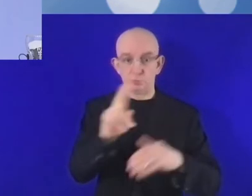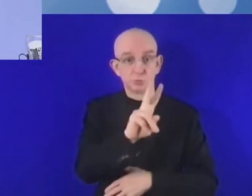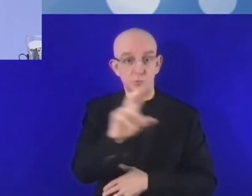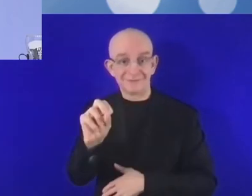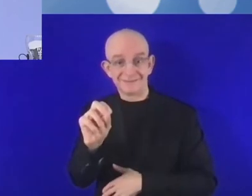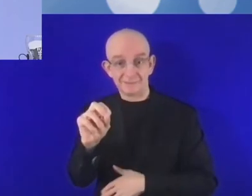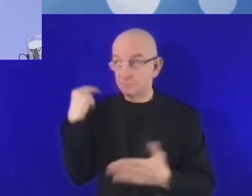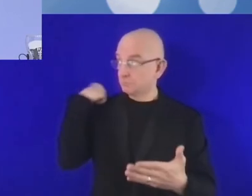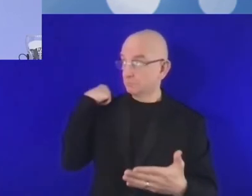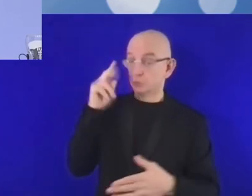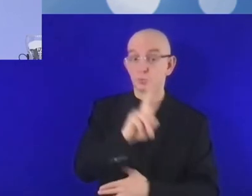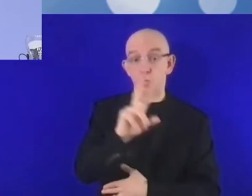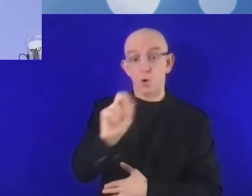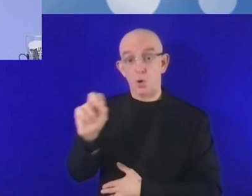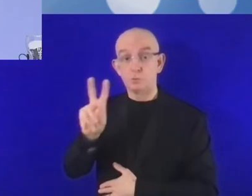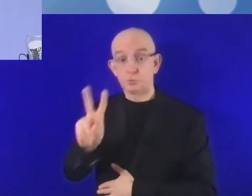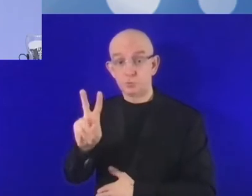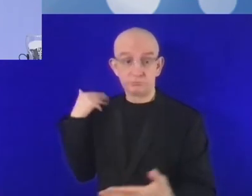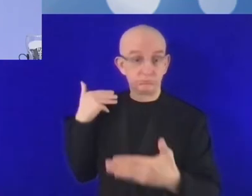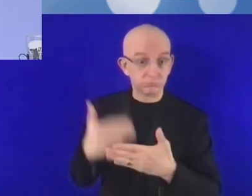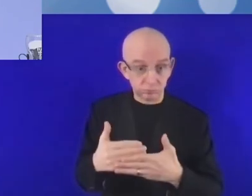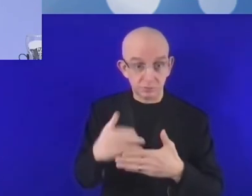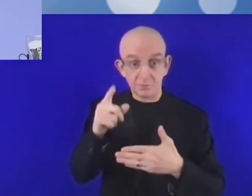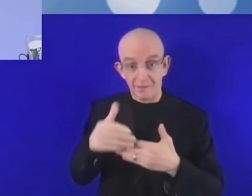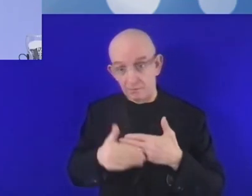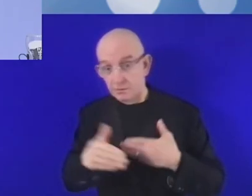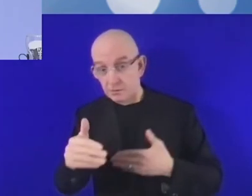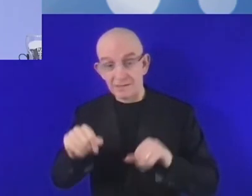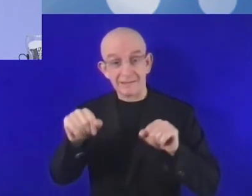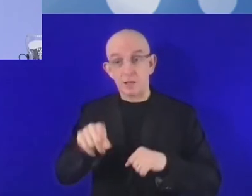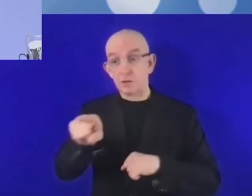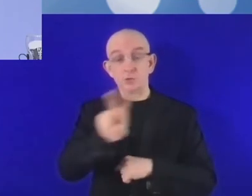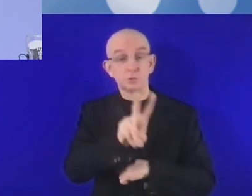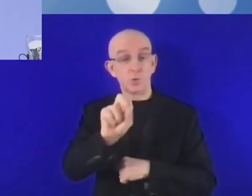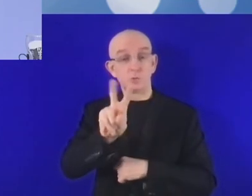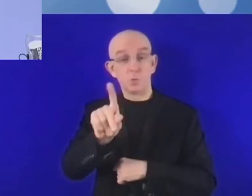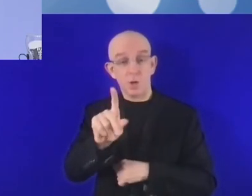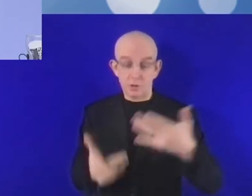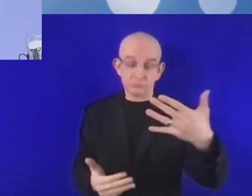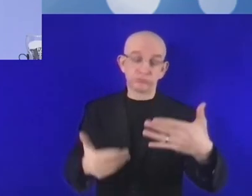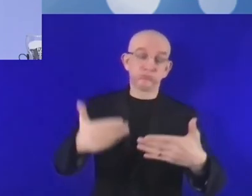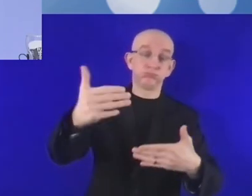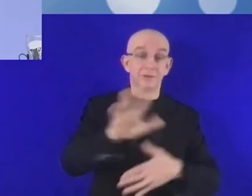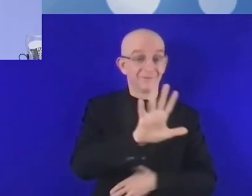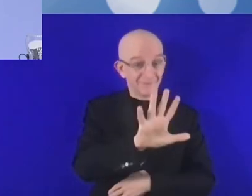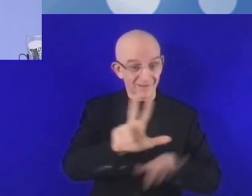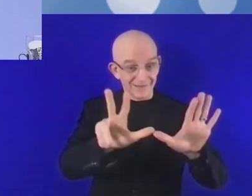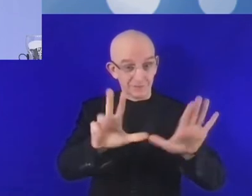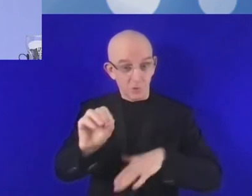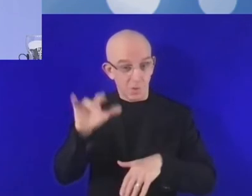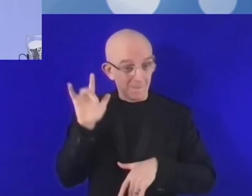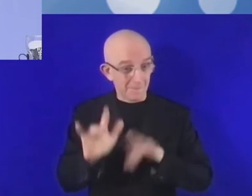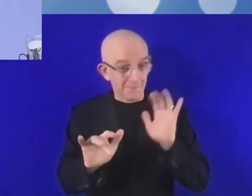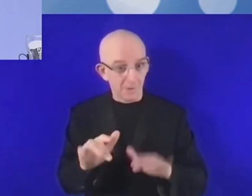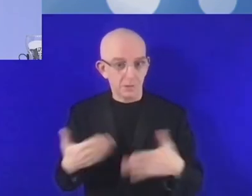enormous potential but of course where these markets are underdeveloped and